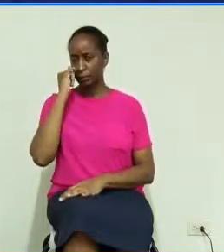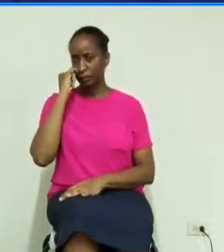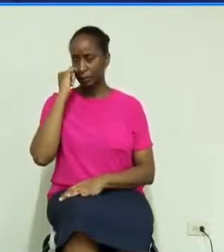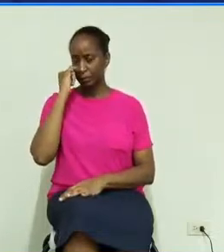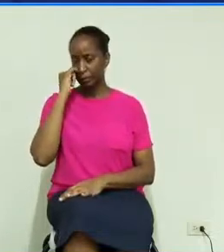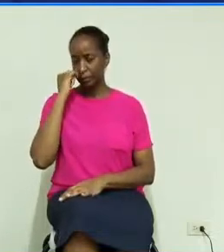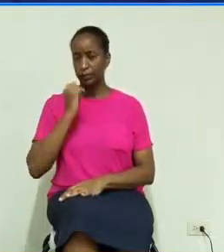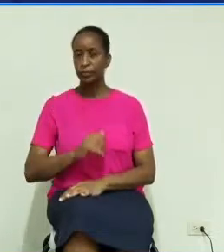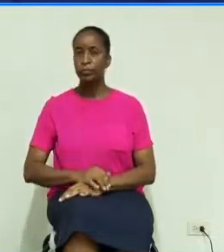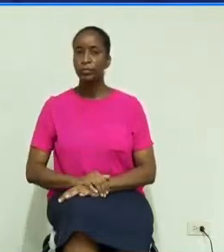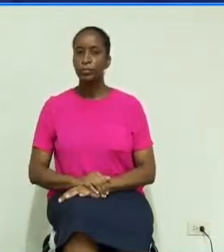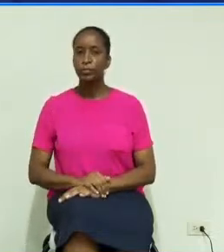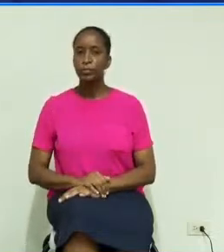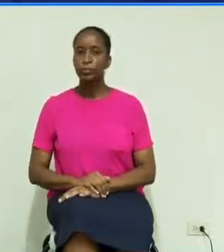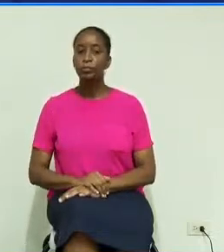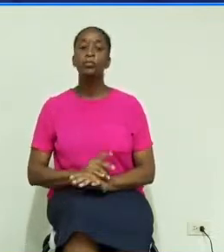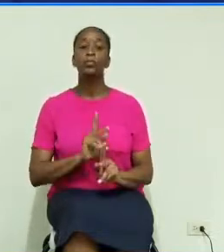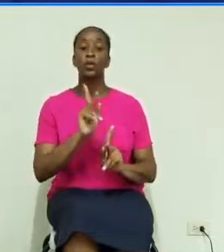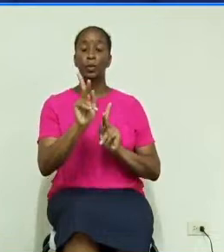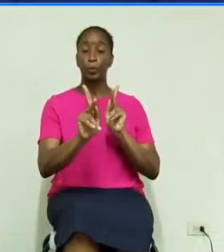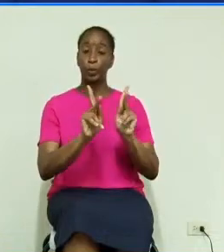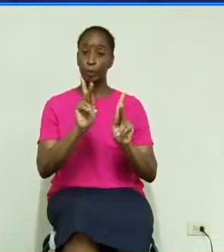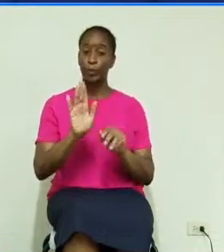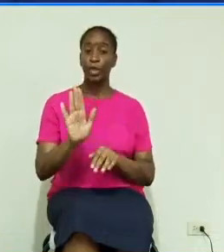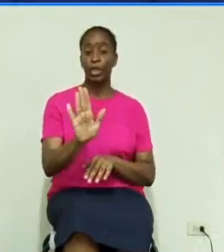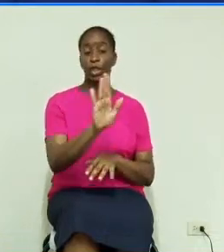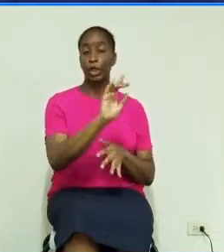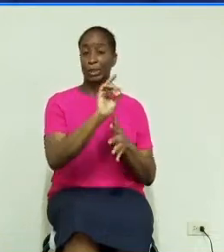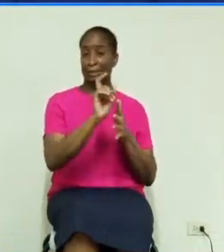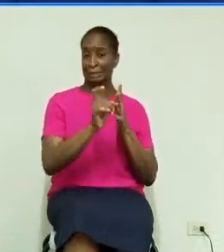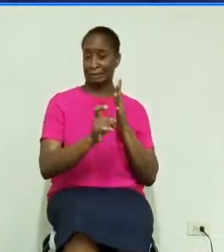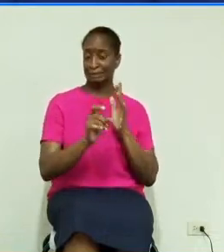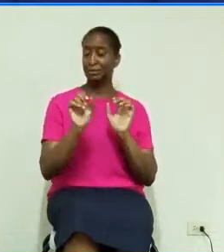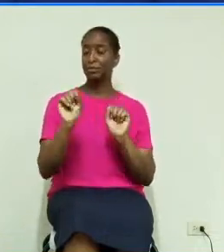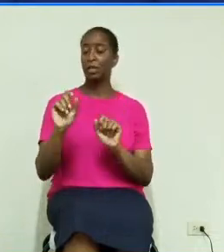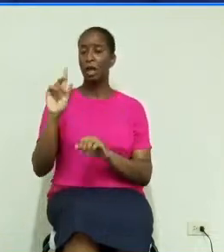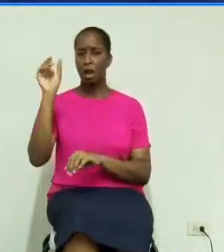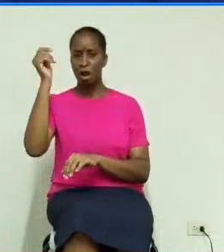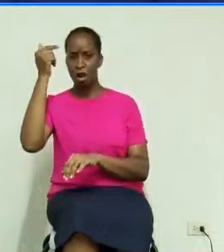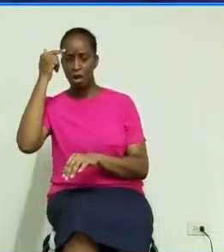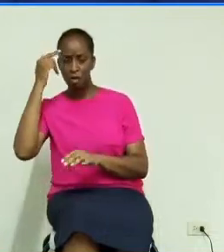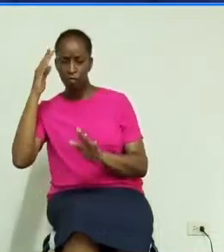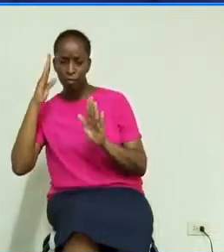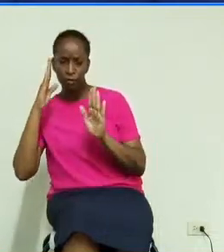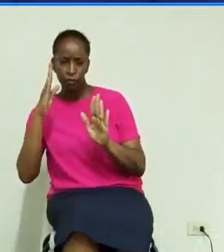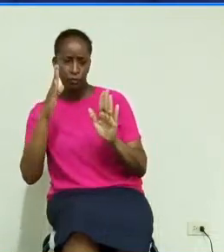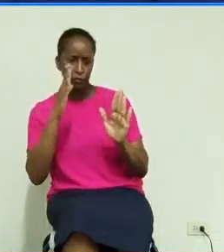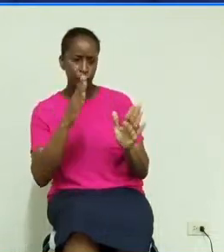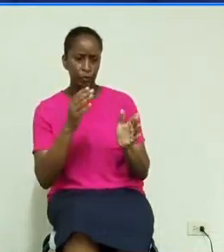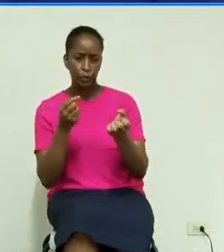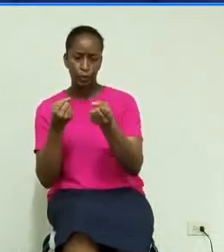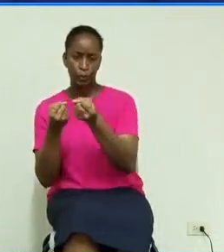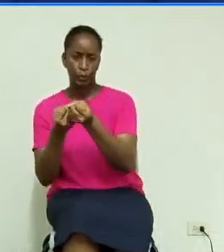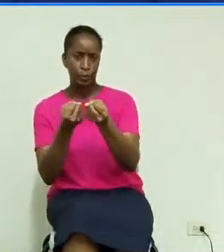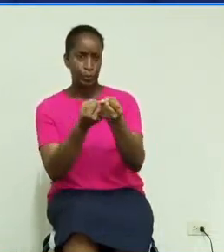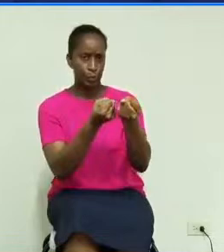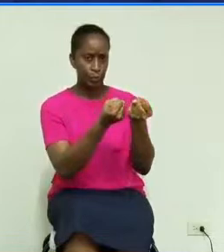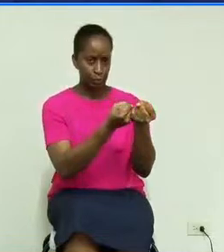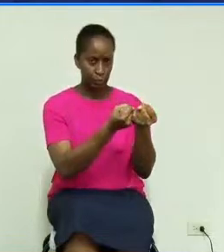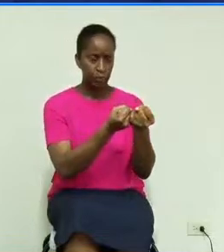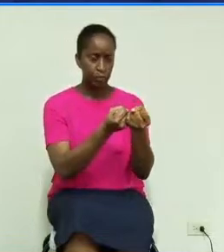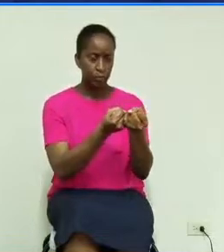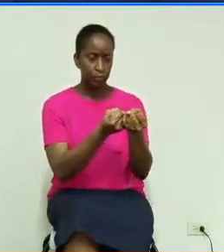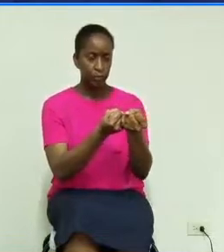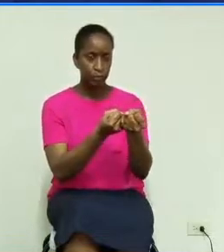respond to public demands, for example, and to be able to meet their goals, right? And another intention of Senate was to